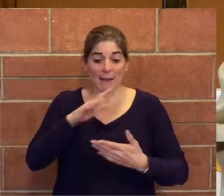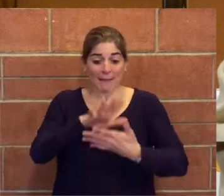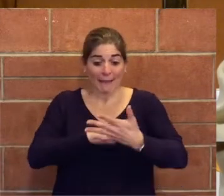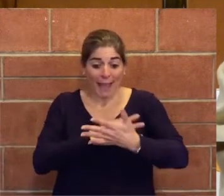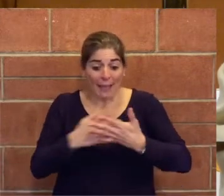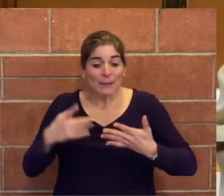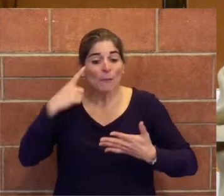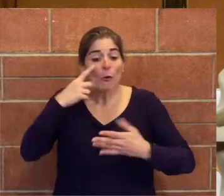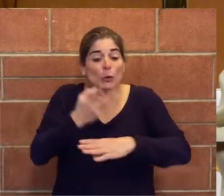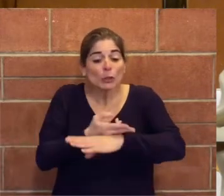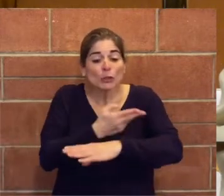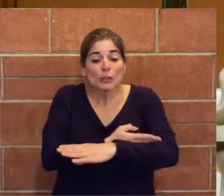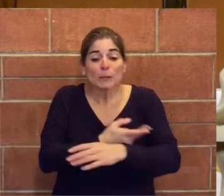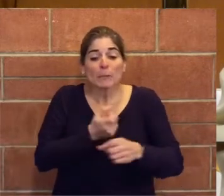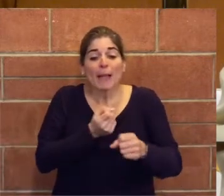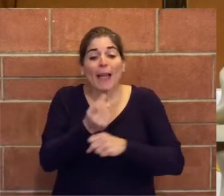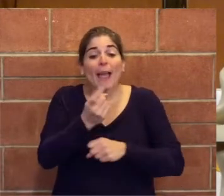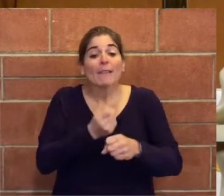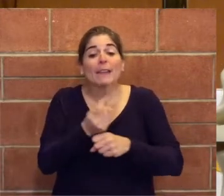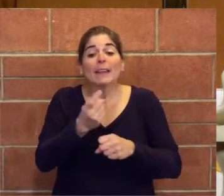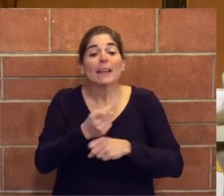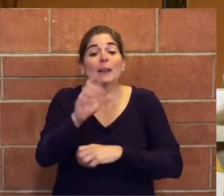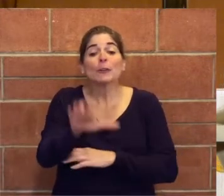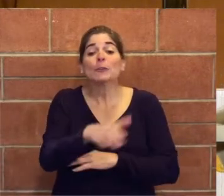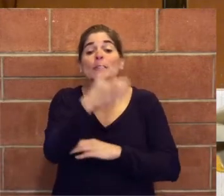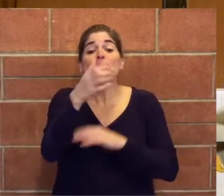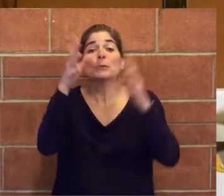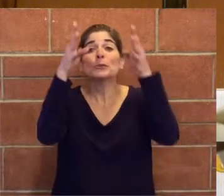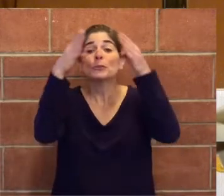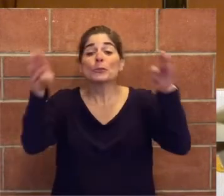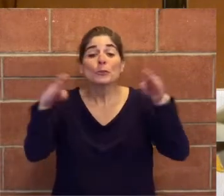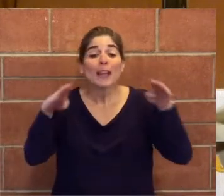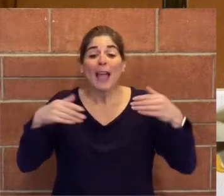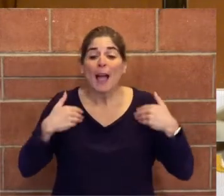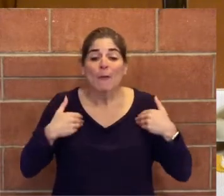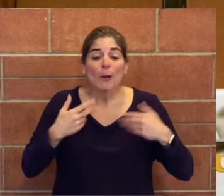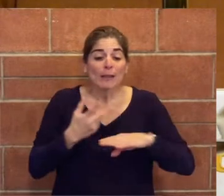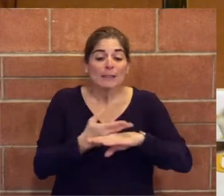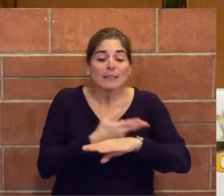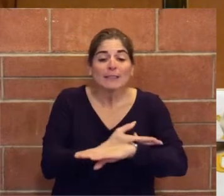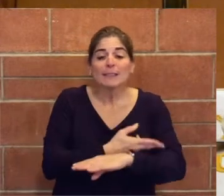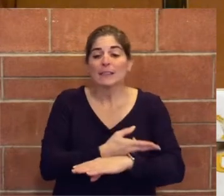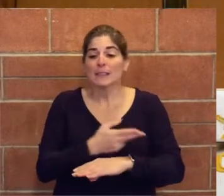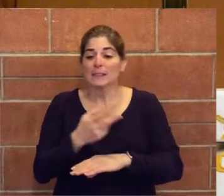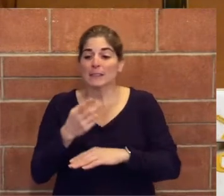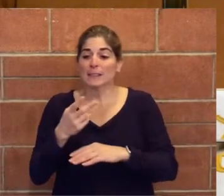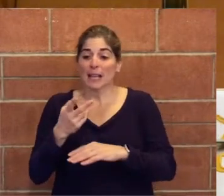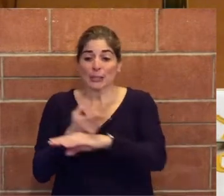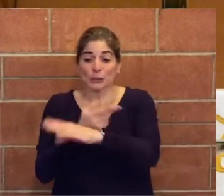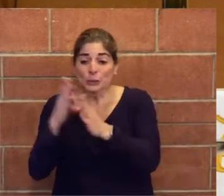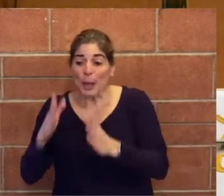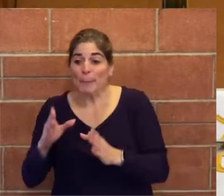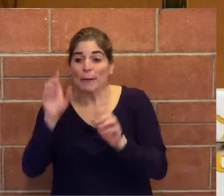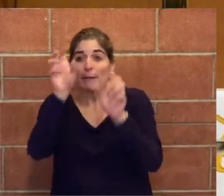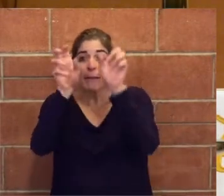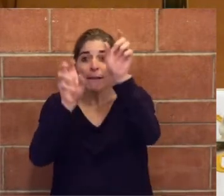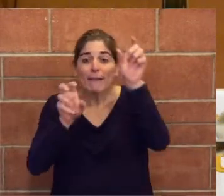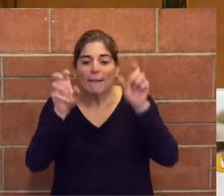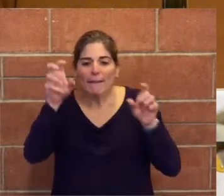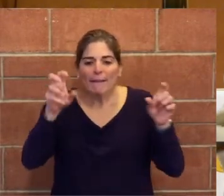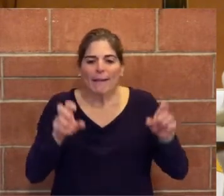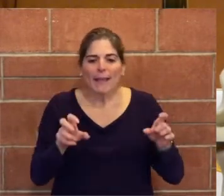a sheep calendar. Each year, my Christmas tree is decorated with lambs, sheep, and shepherd